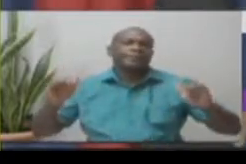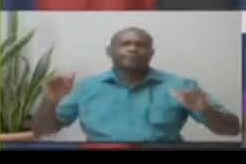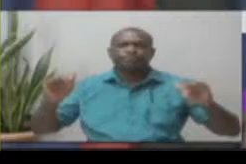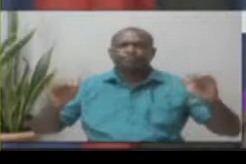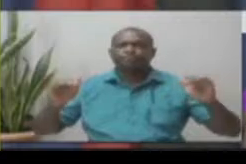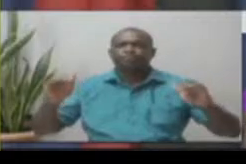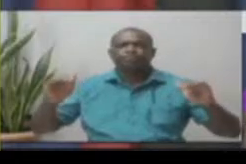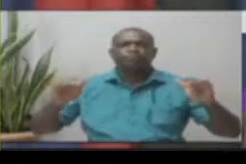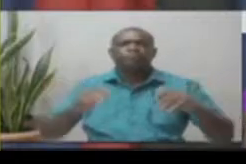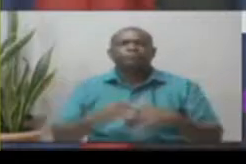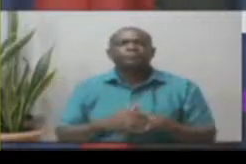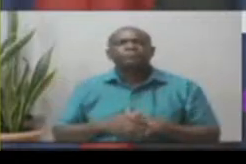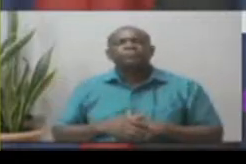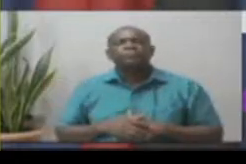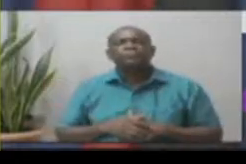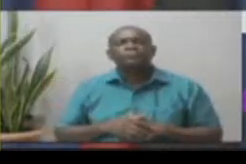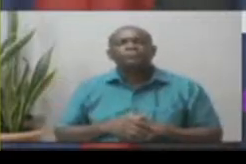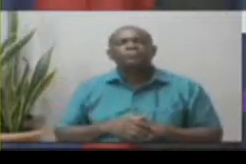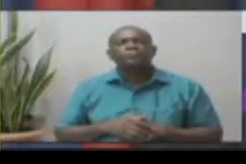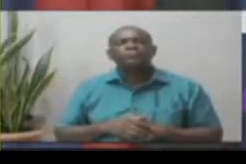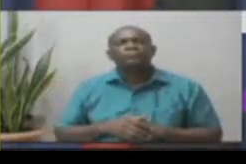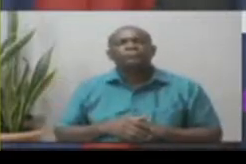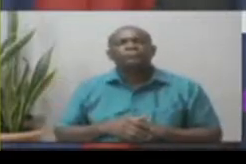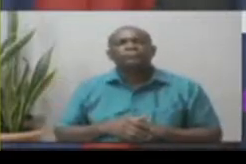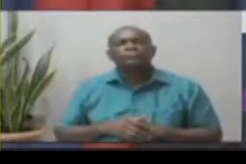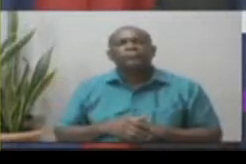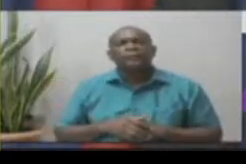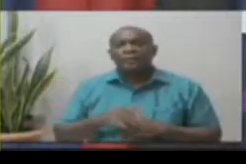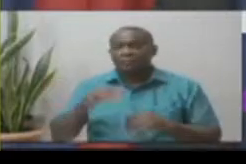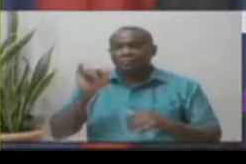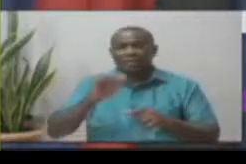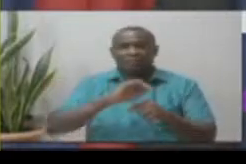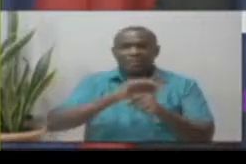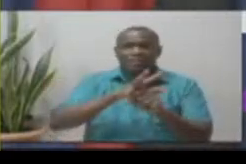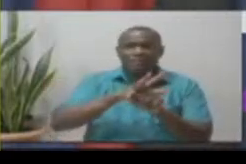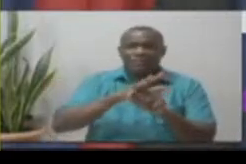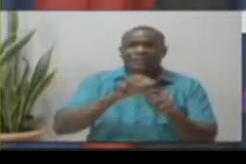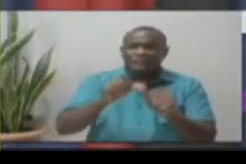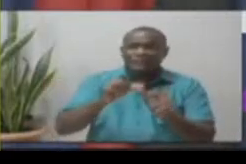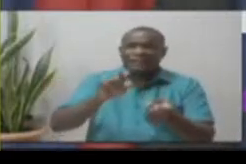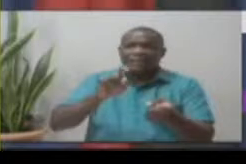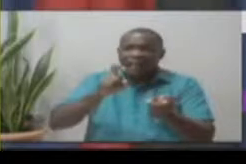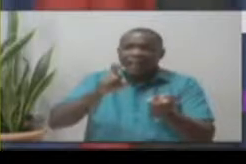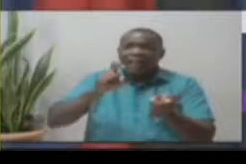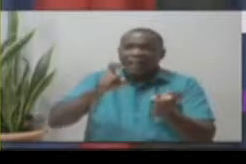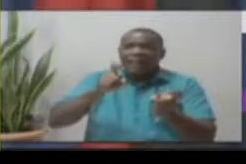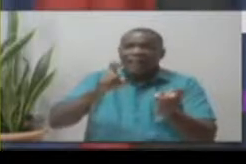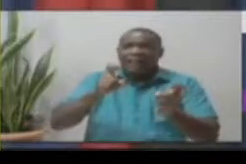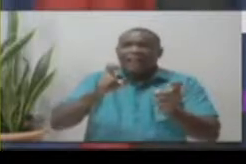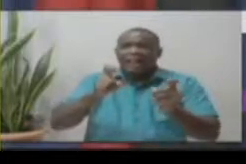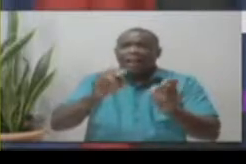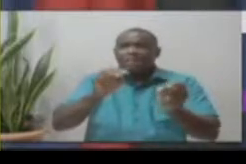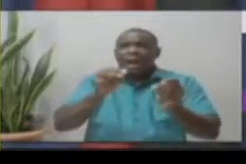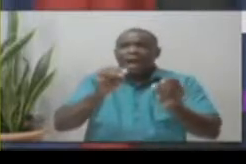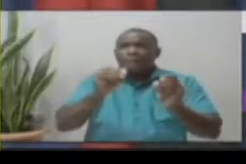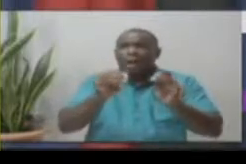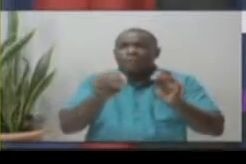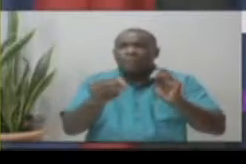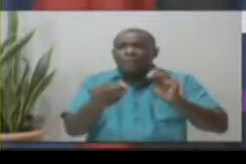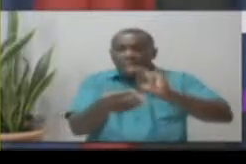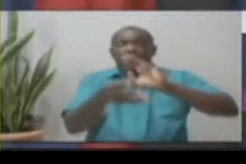variant. The virus keeps mutating all the time. So we have to be cognizant of